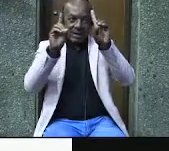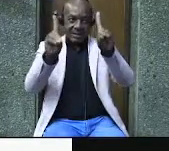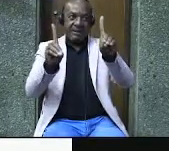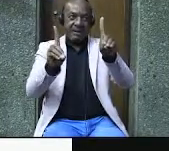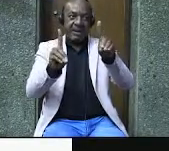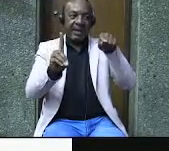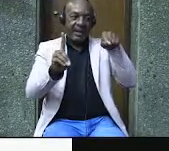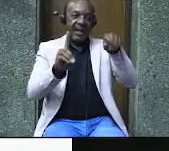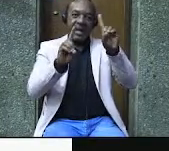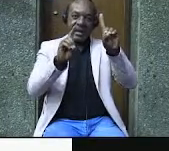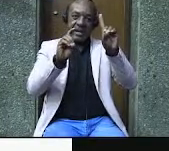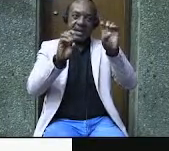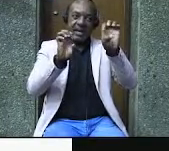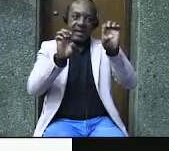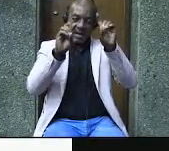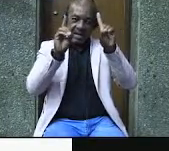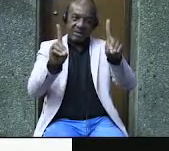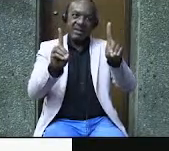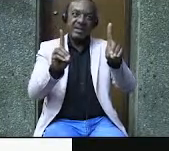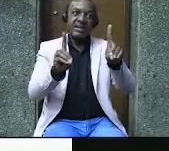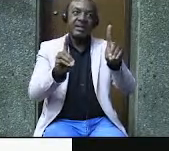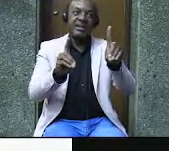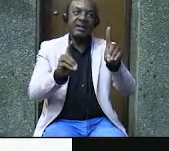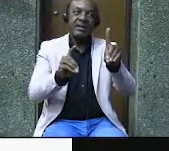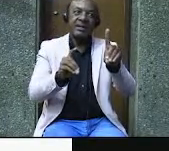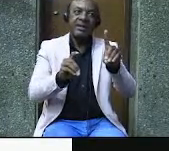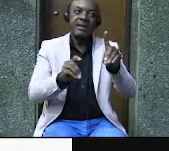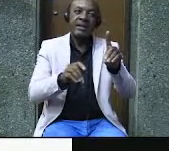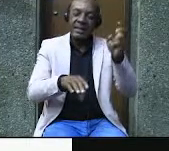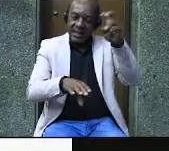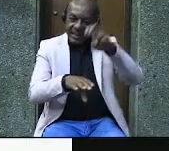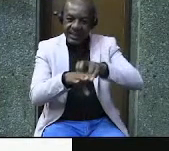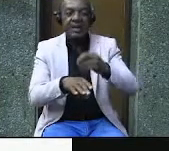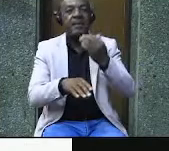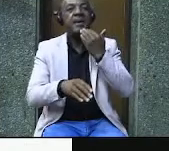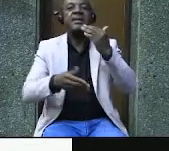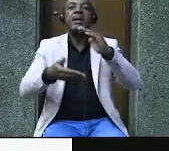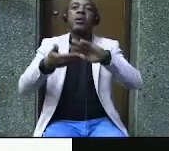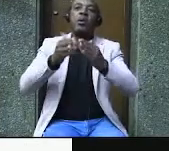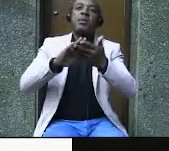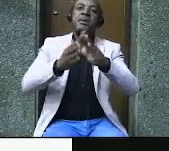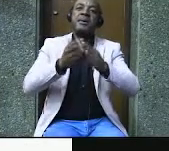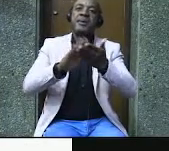purpose. Health is a public purpose, and so forth. So